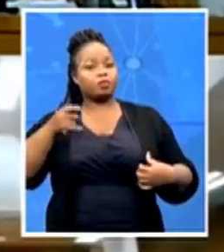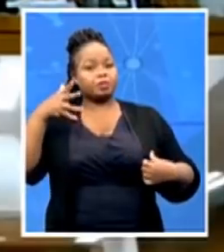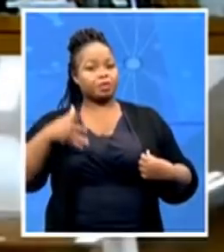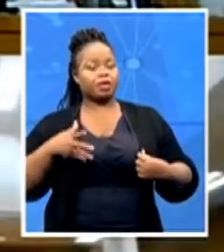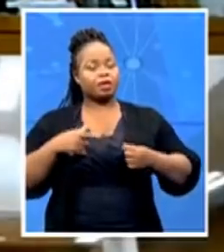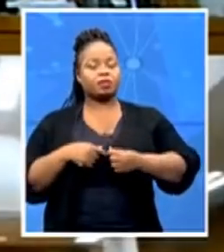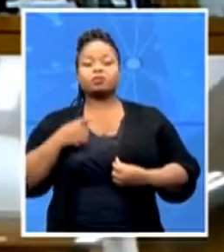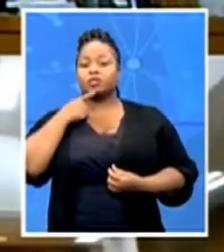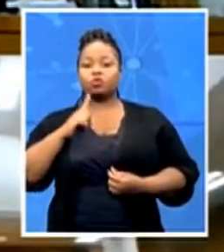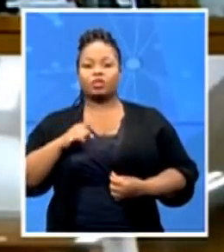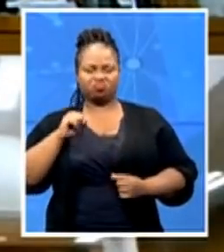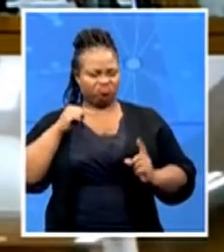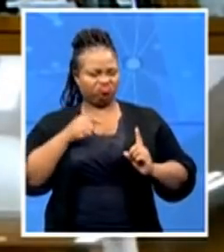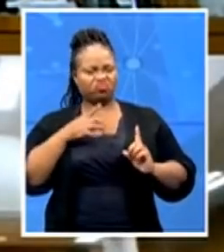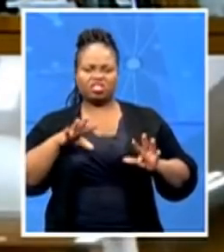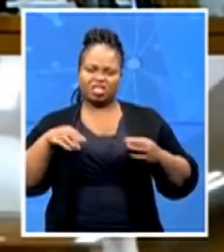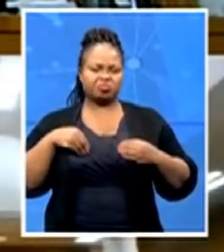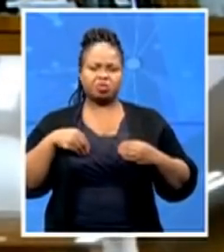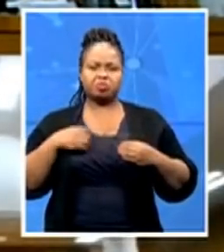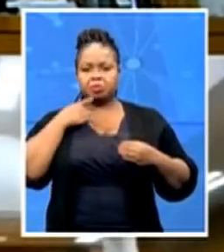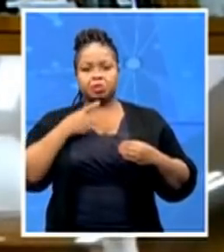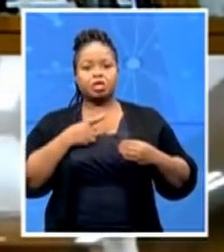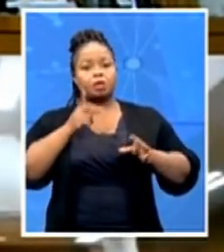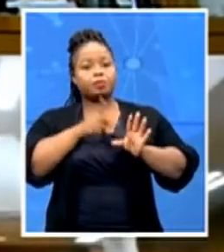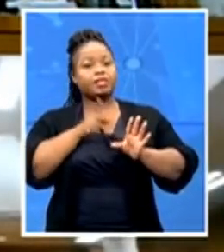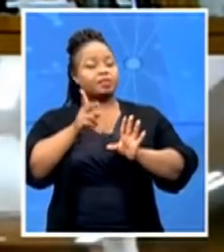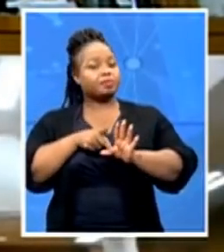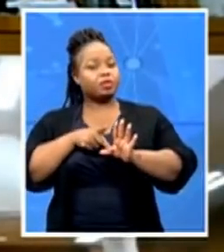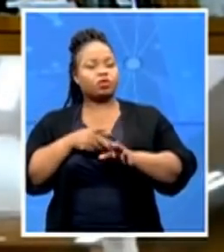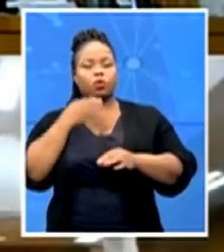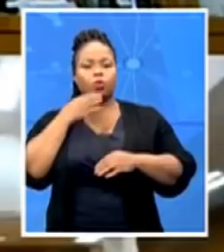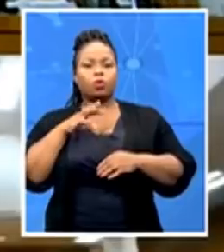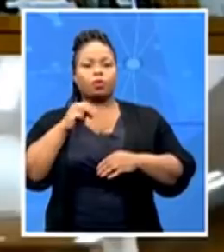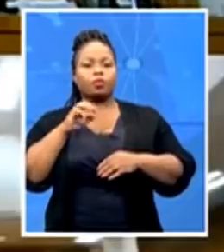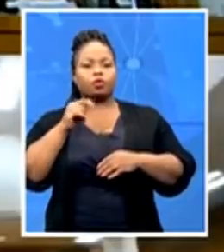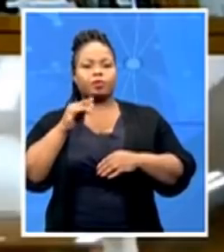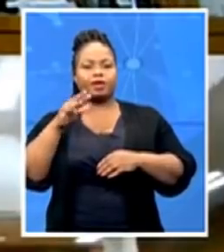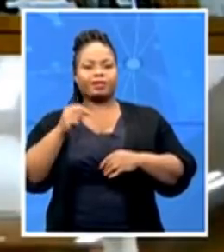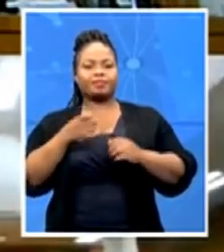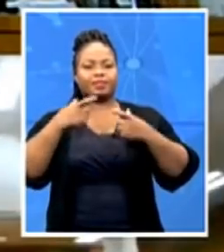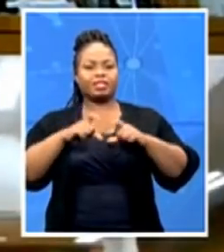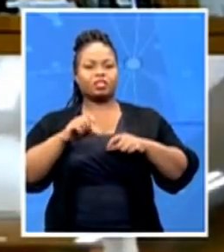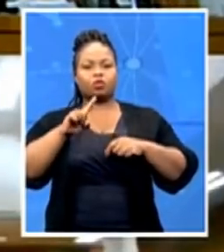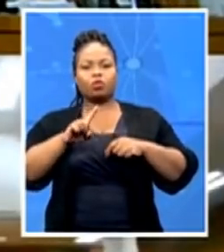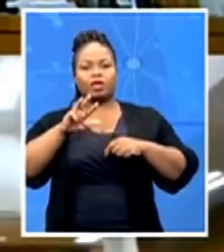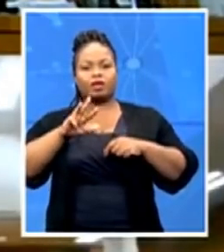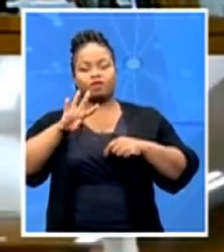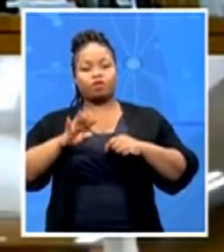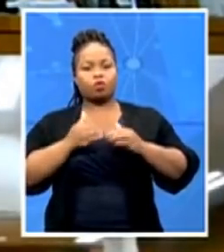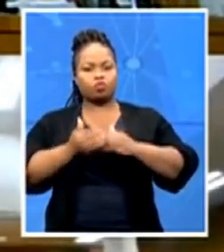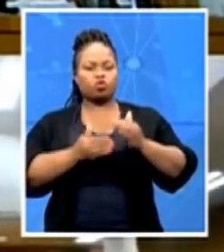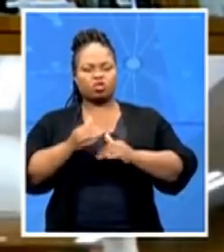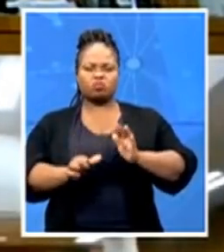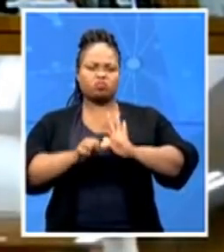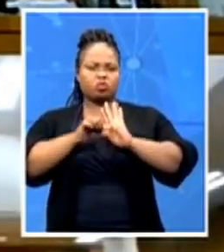the participation of Advocate Mkhwebane in the Section 194 process is necessary for it to fulfill its function as the